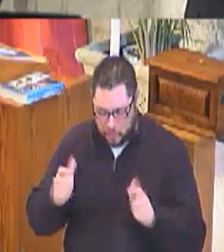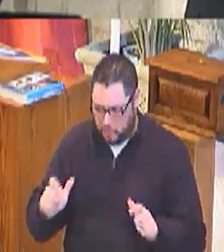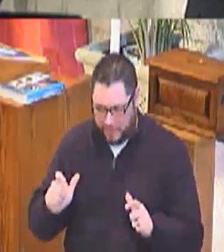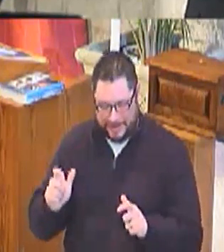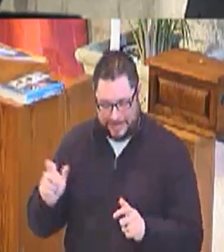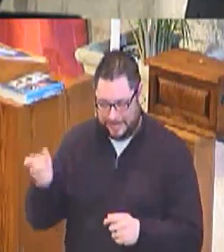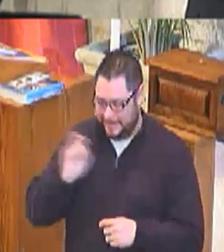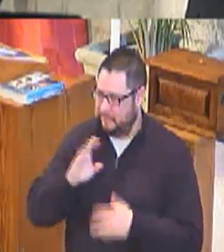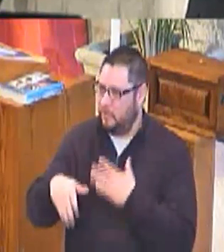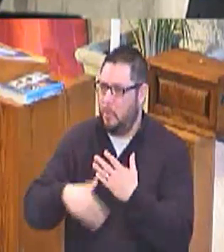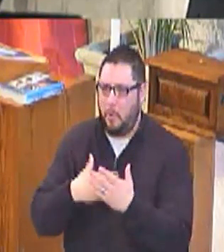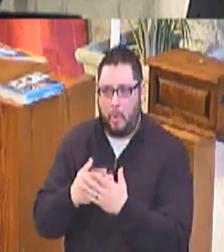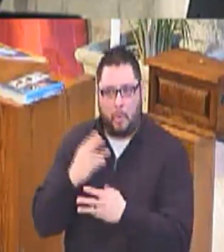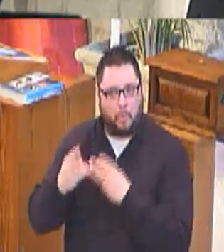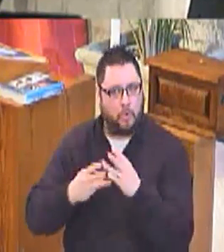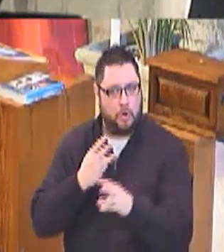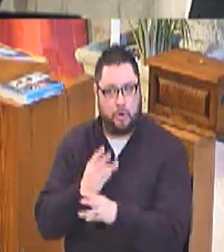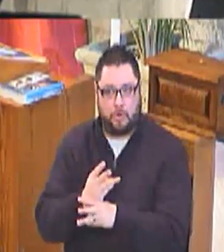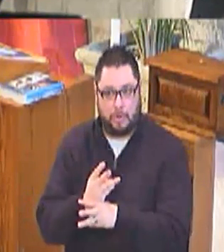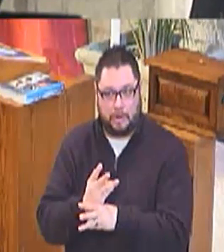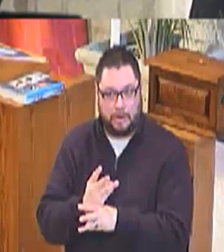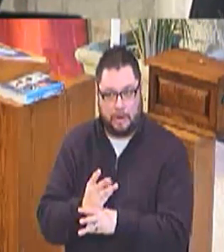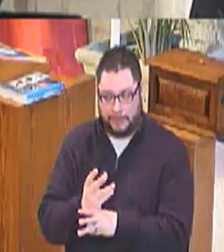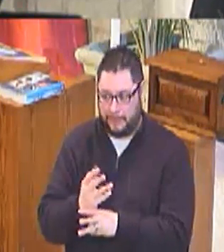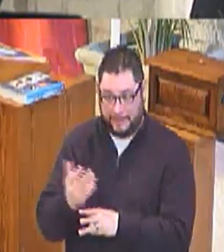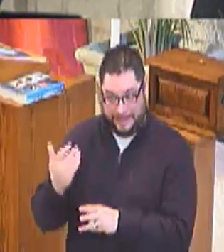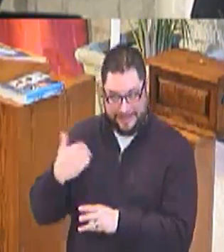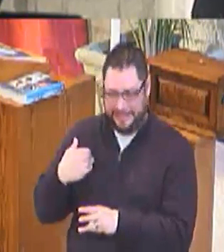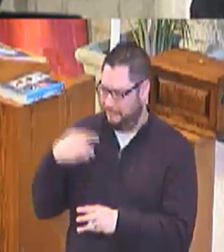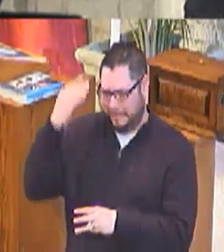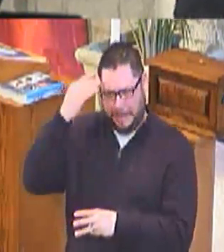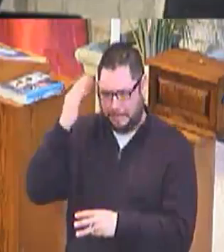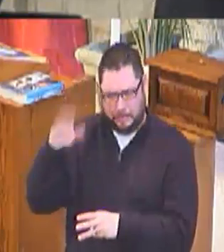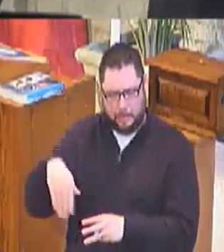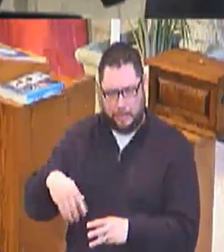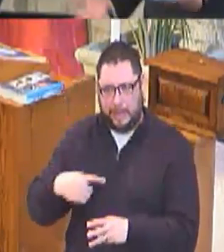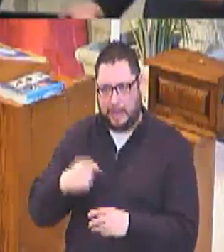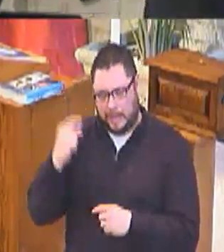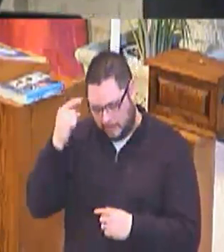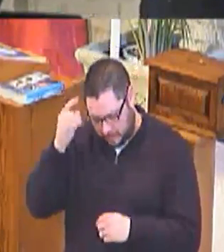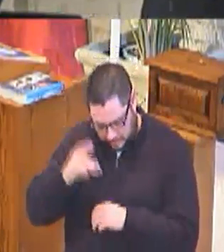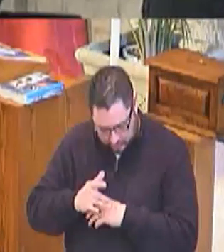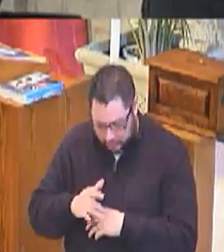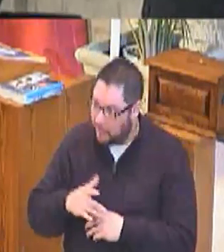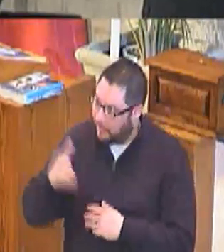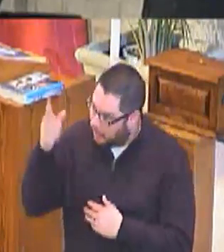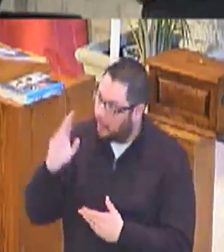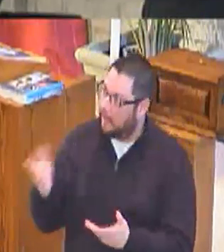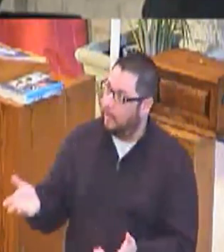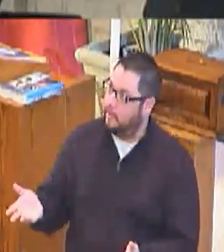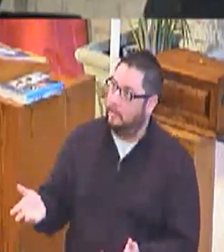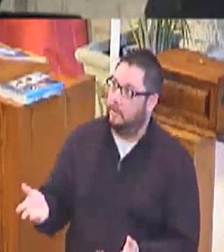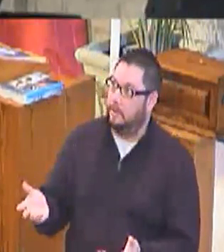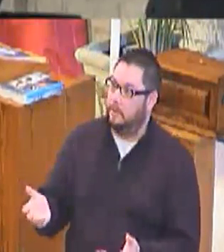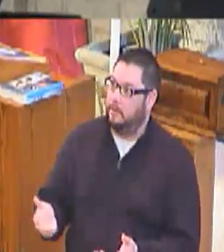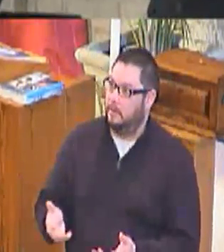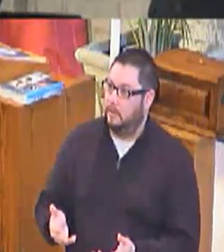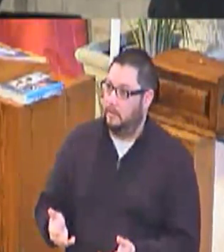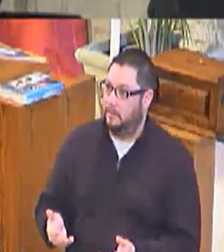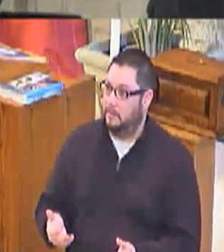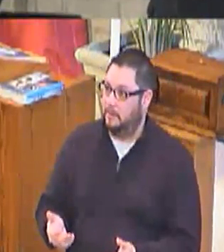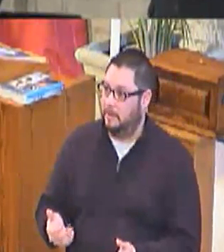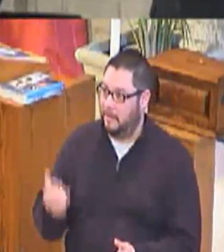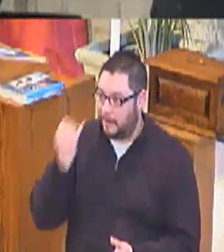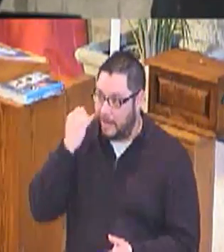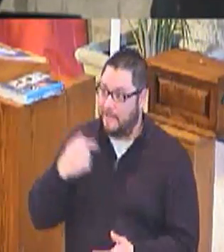in the whole wide world. I didn't know it then. And I kept thinking, okay, God, if I